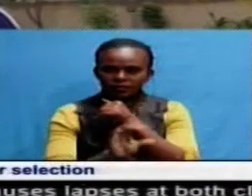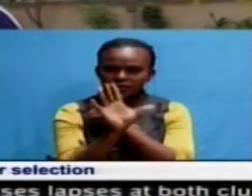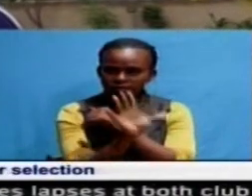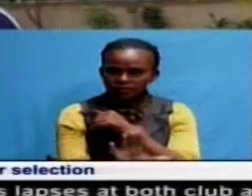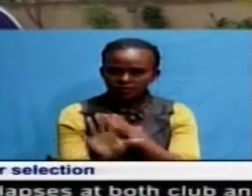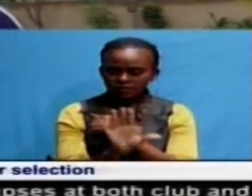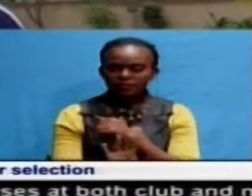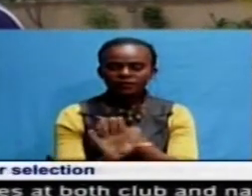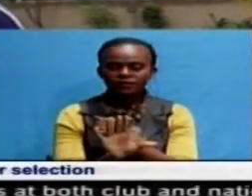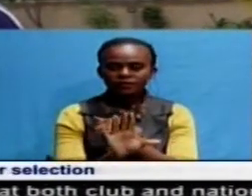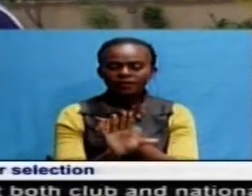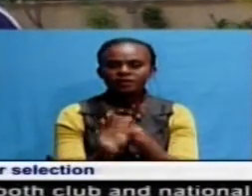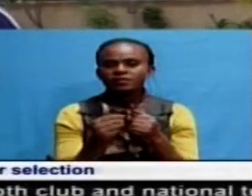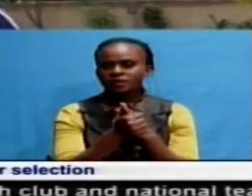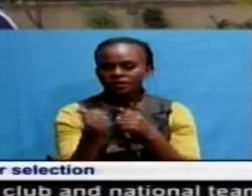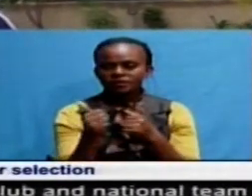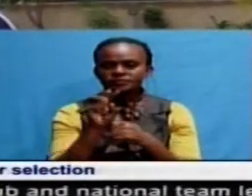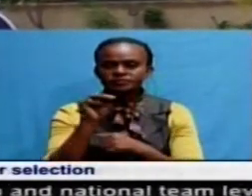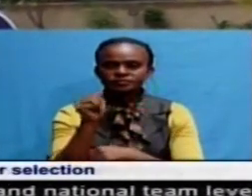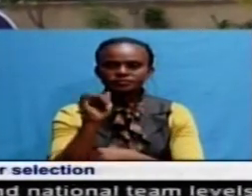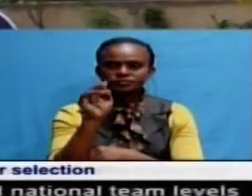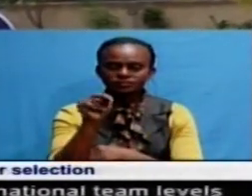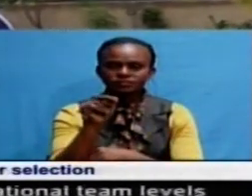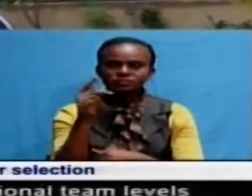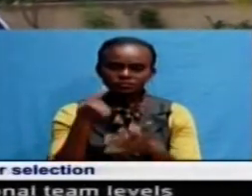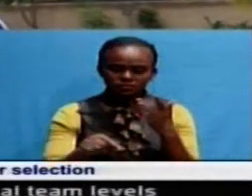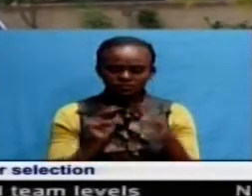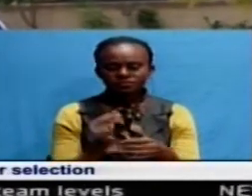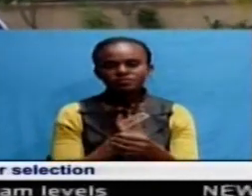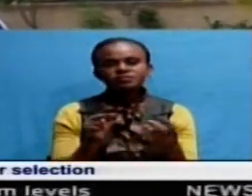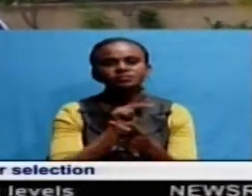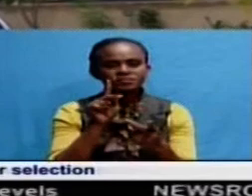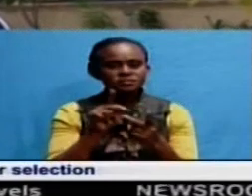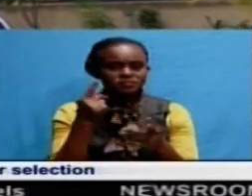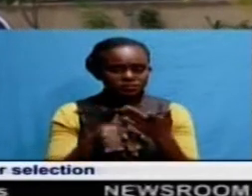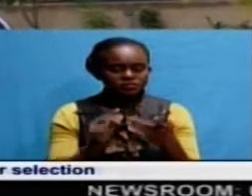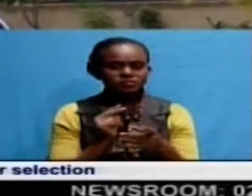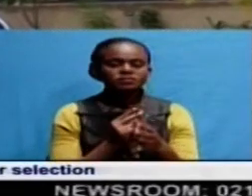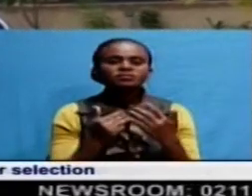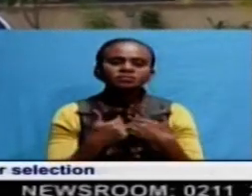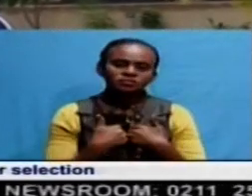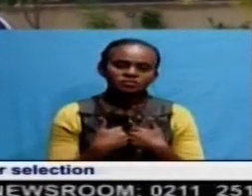ones. Then the main one. So this is exactly what we are doing, and I think this has given us